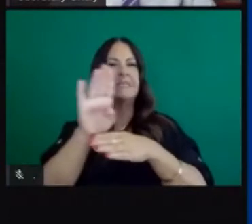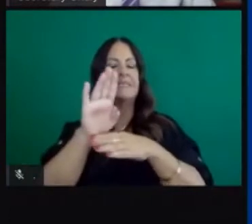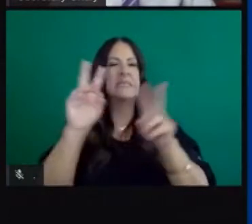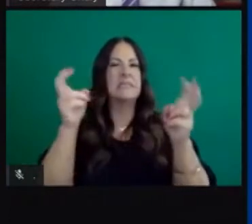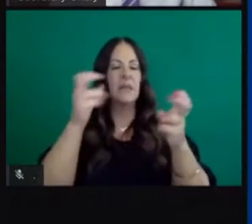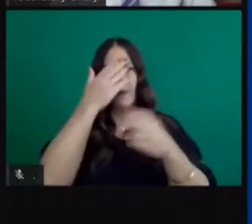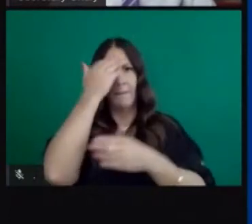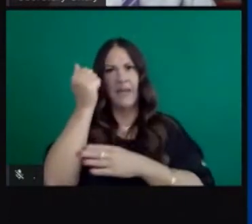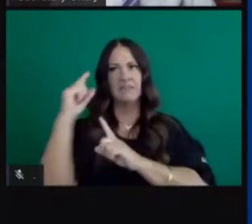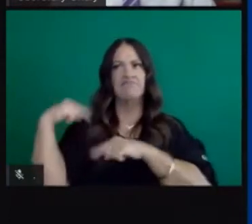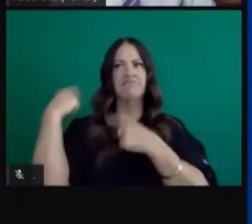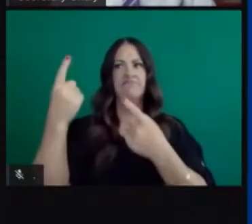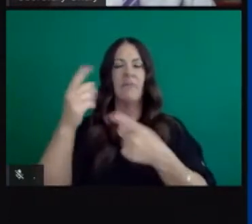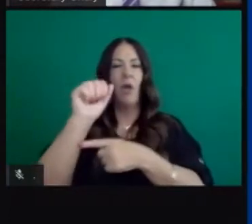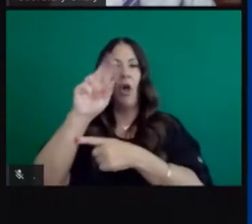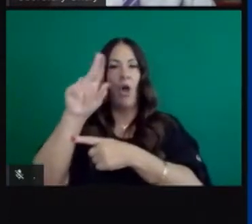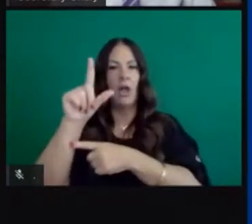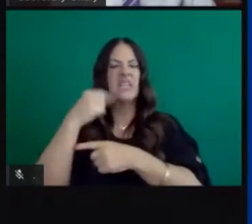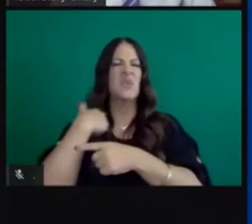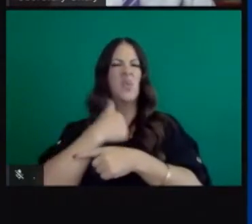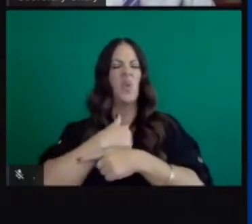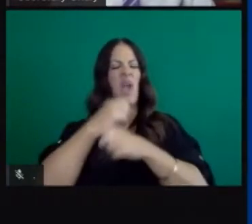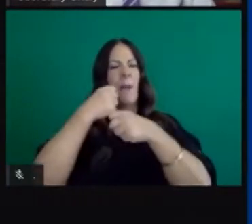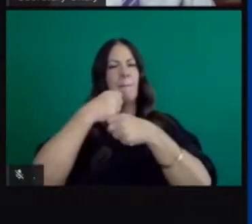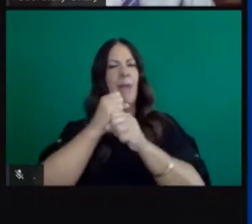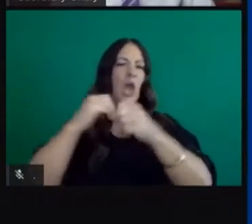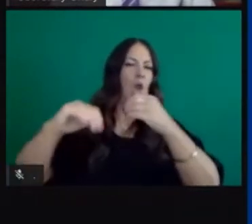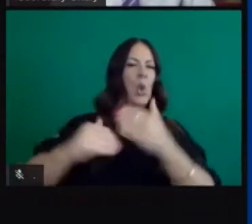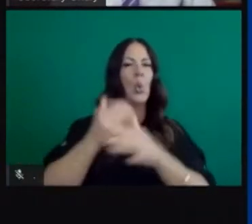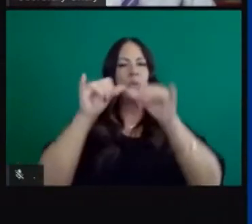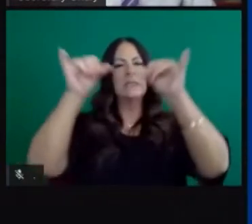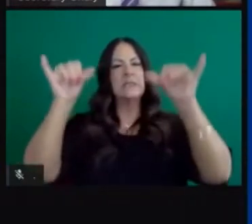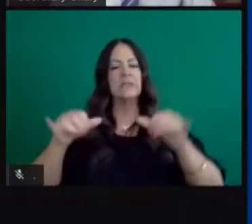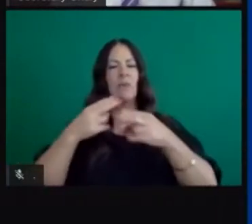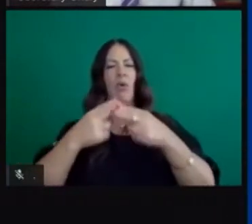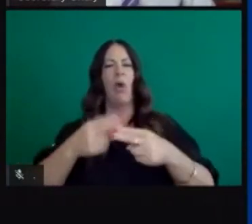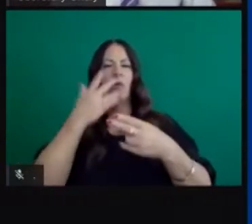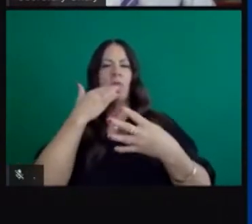we've laid out a new way for us to